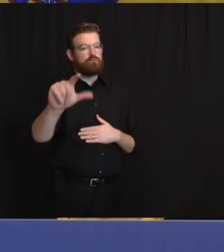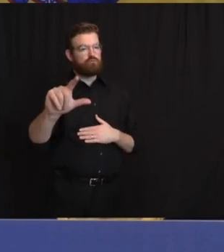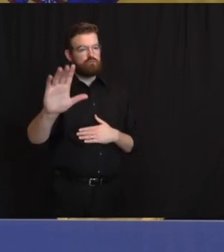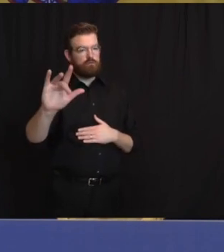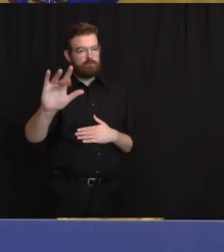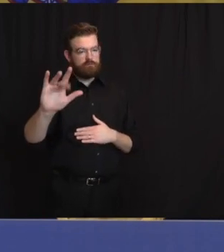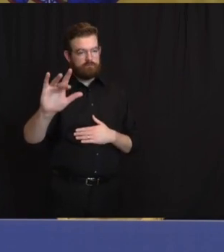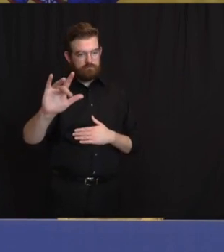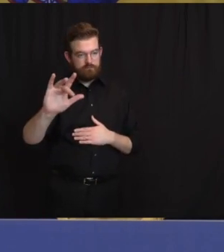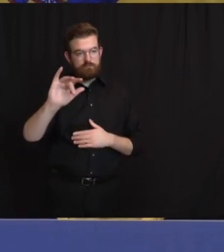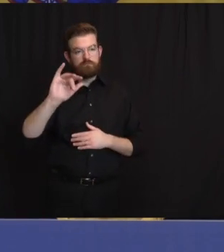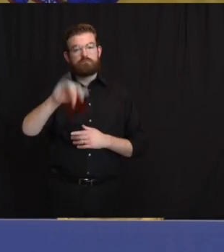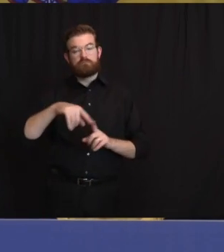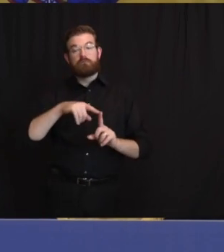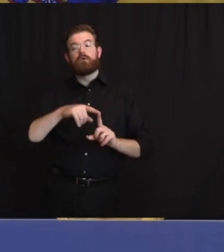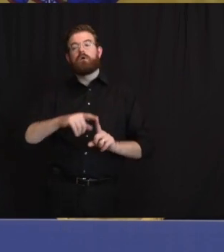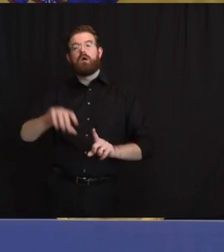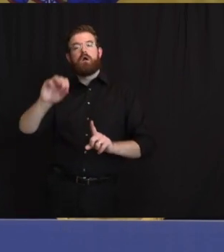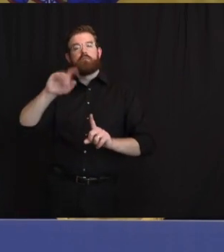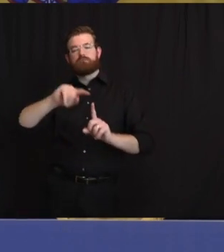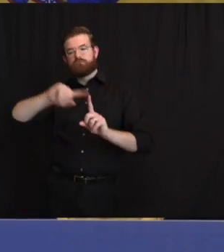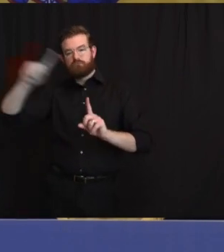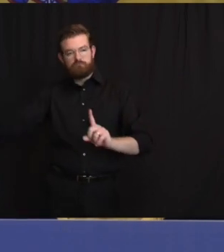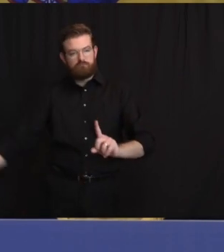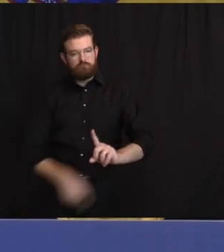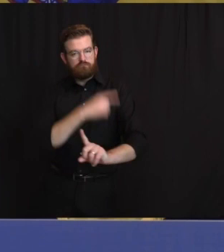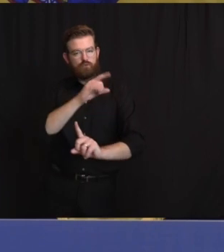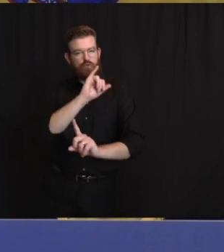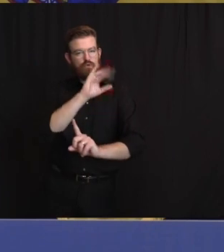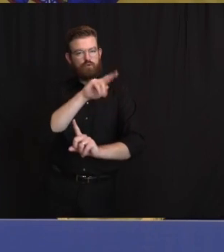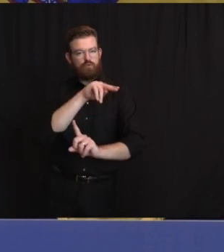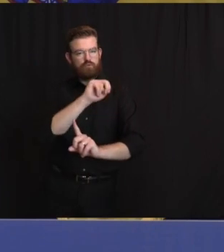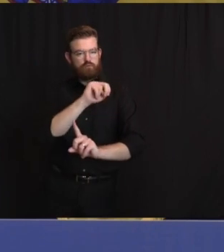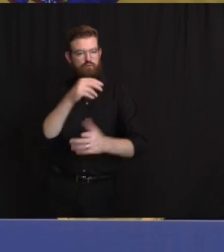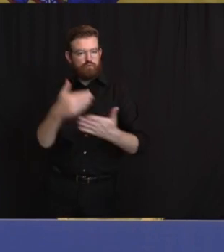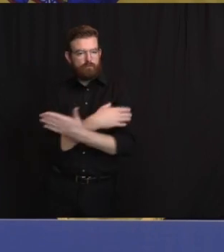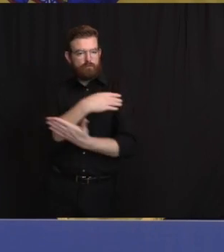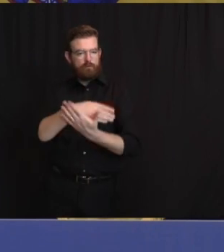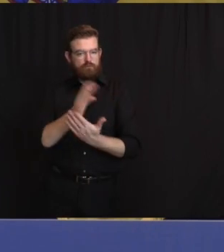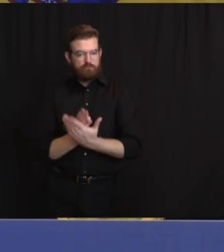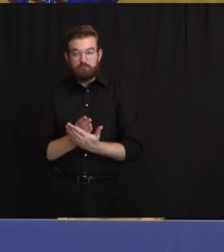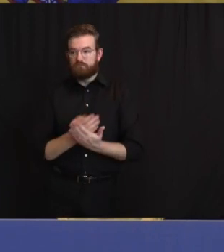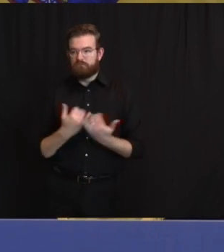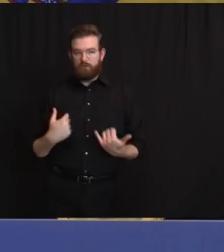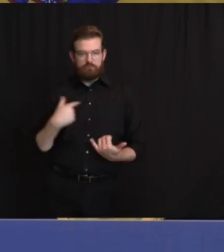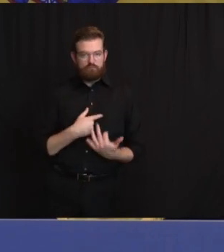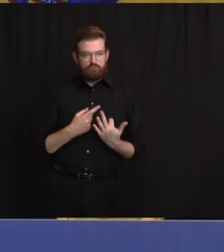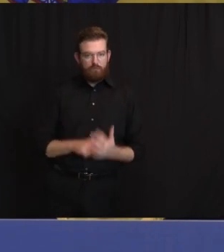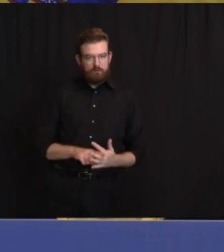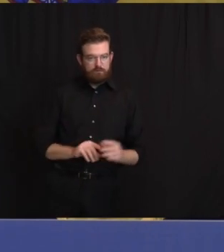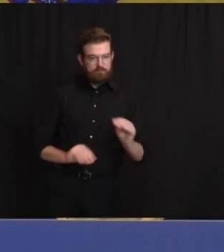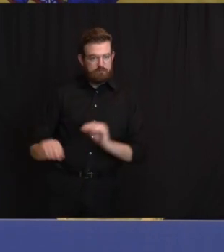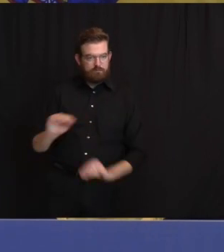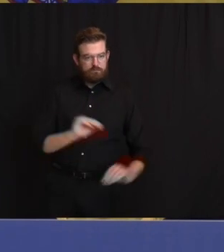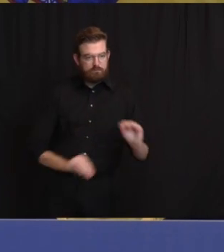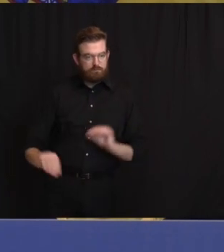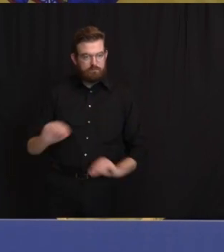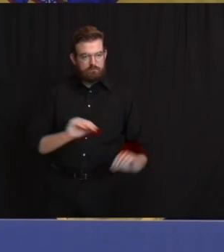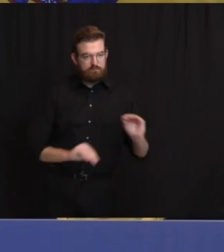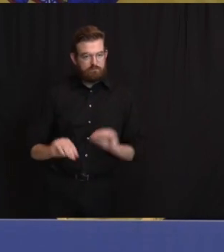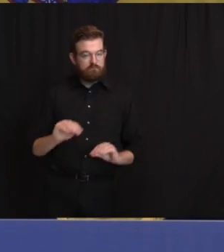So those deliberations are upon us. So this is all, you'll be hearing more about all of this in the coming